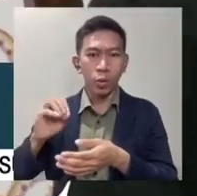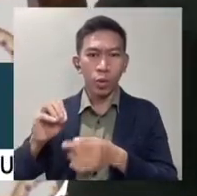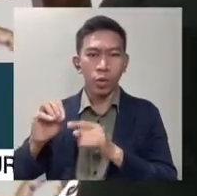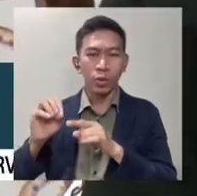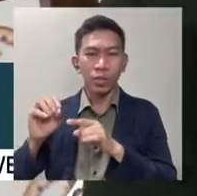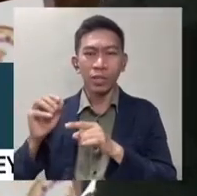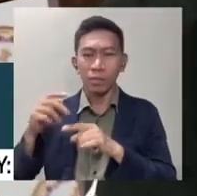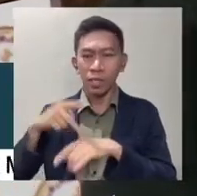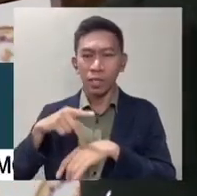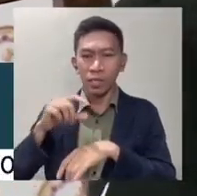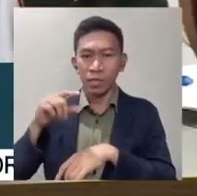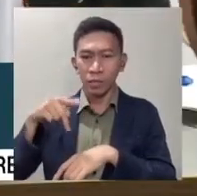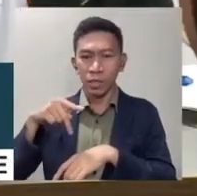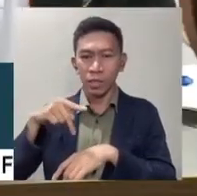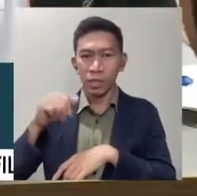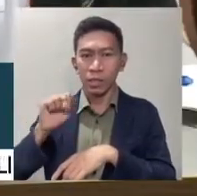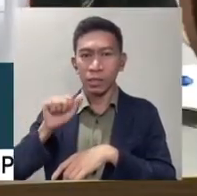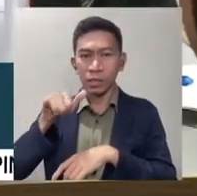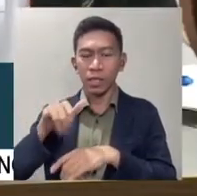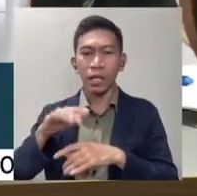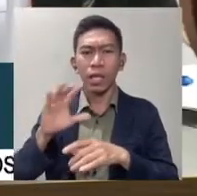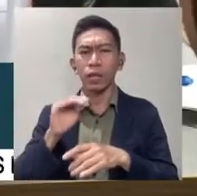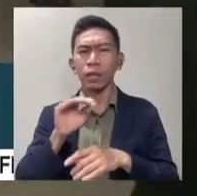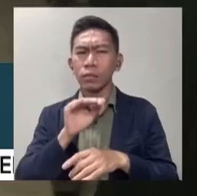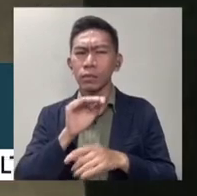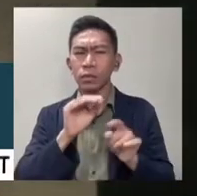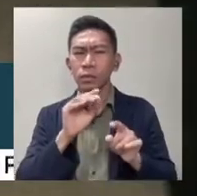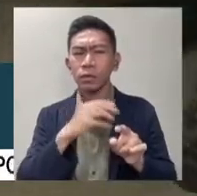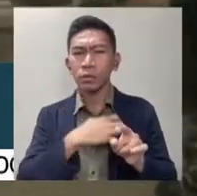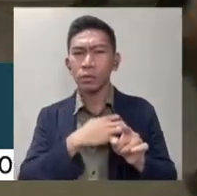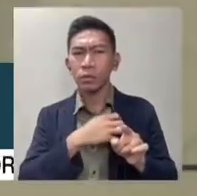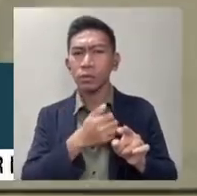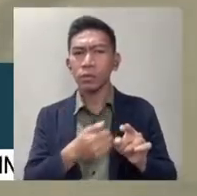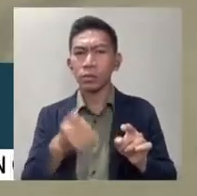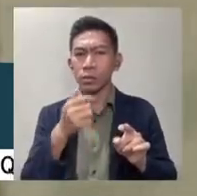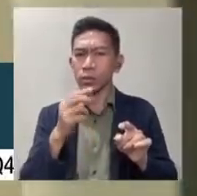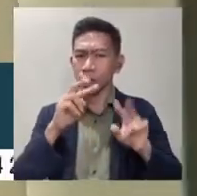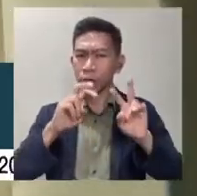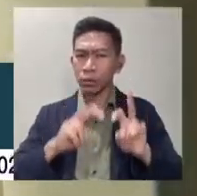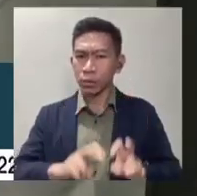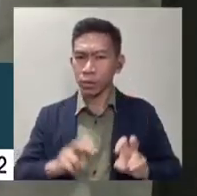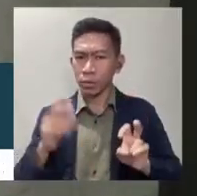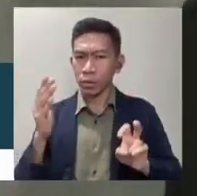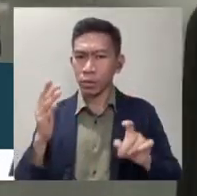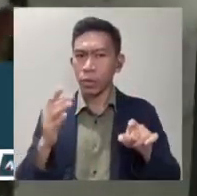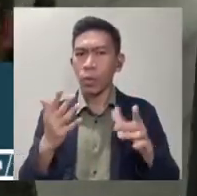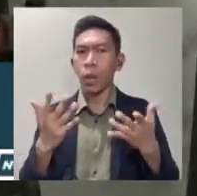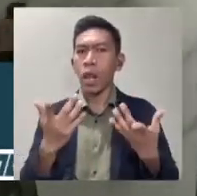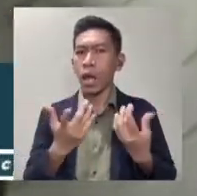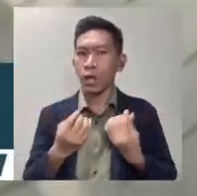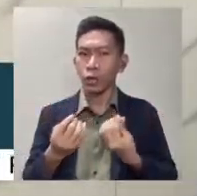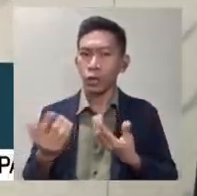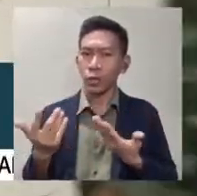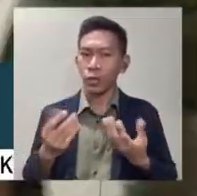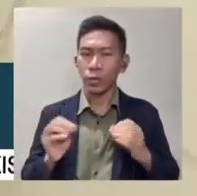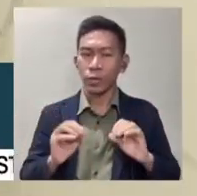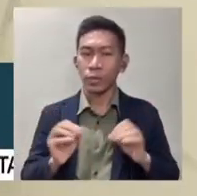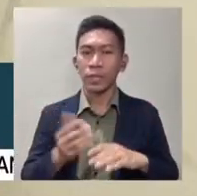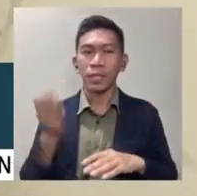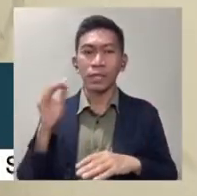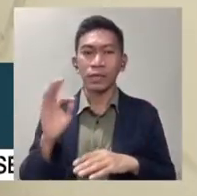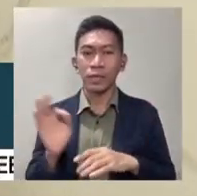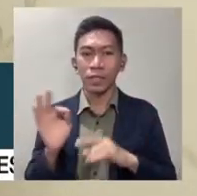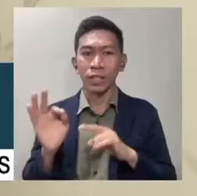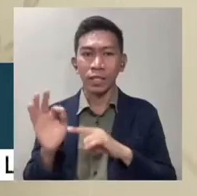also wants the chief of the Pasay City Police to be investigated for alleged inaction. During last Friday's raid on the